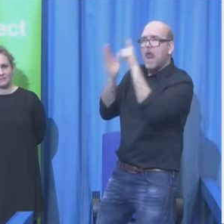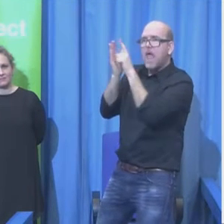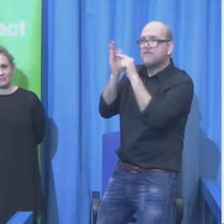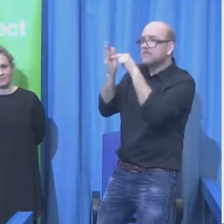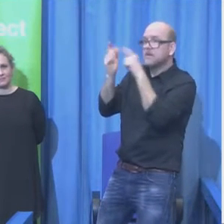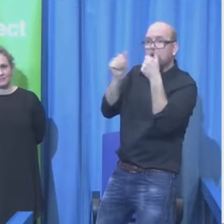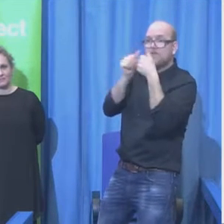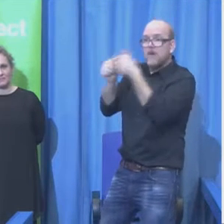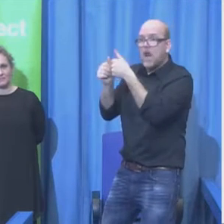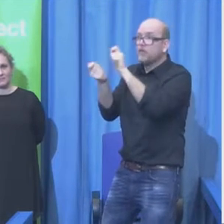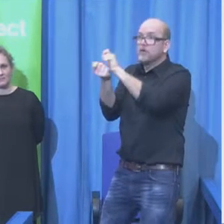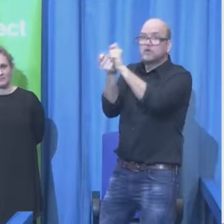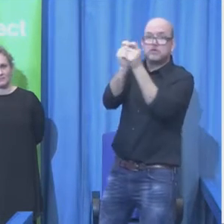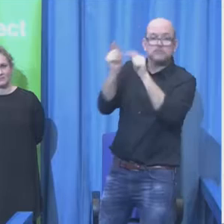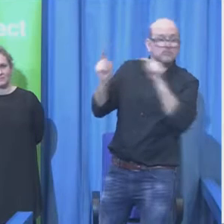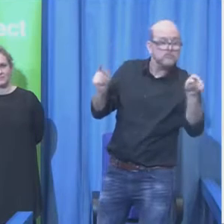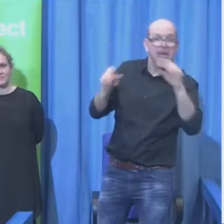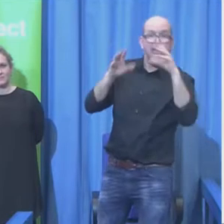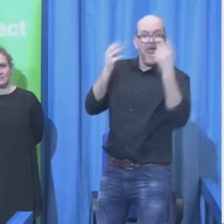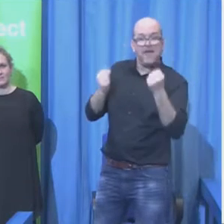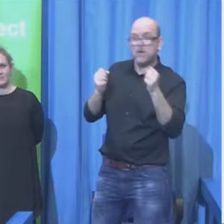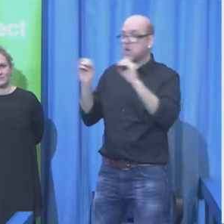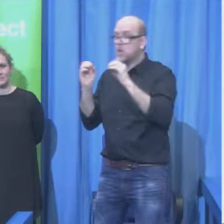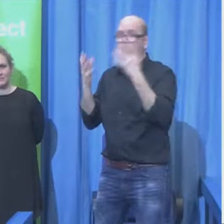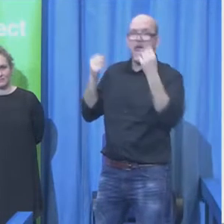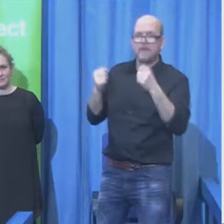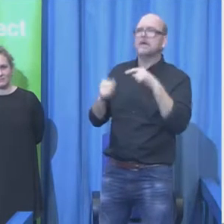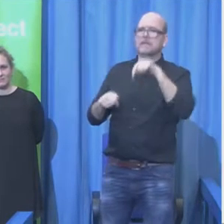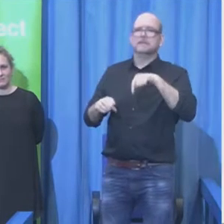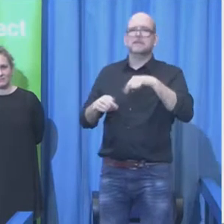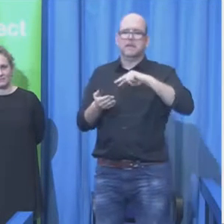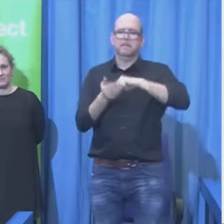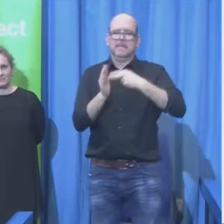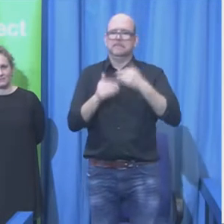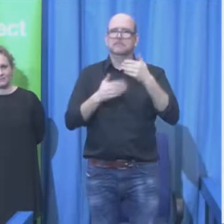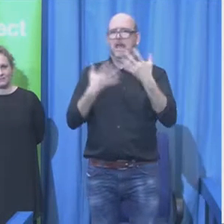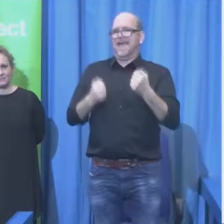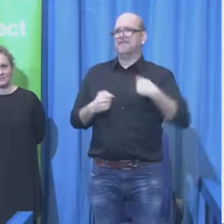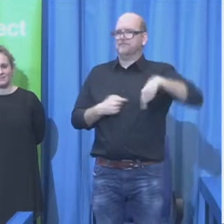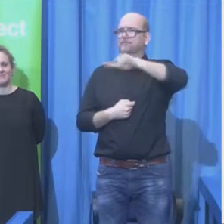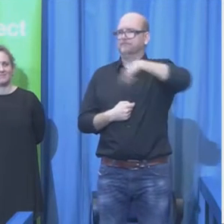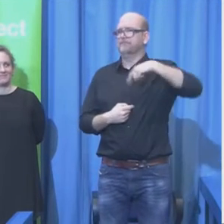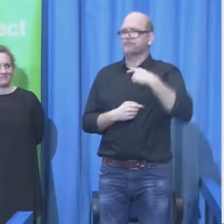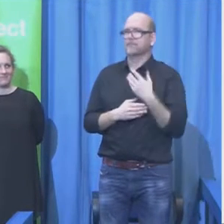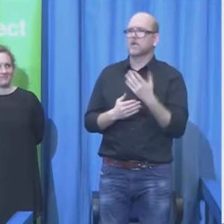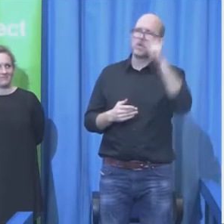I think I'll stop here, otherwise I'm going to get reprimanded, so thank you.